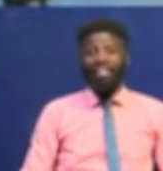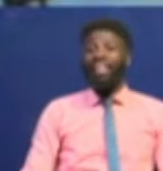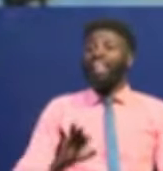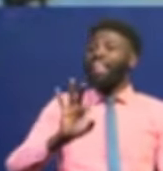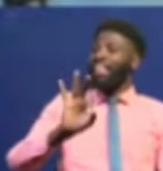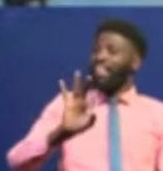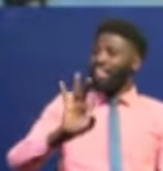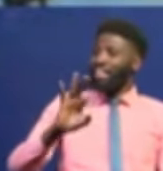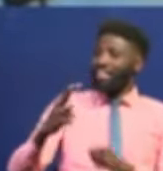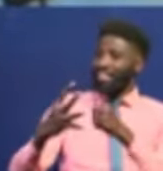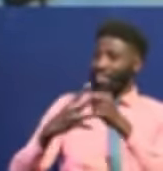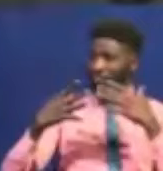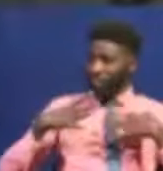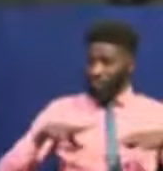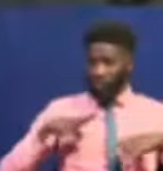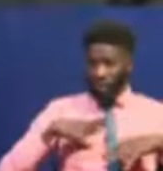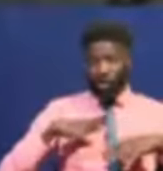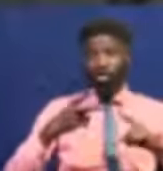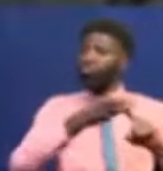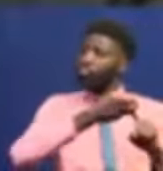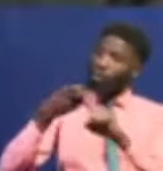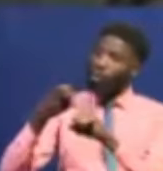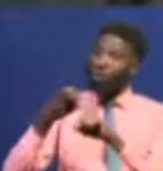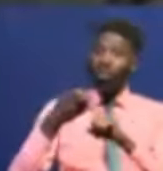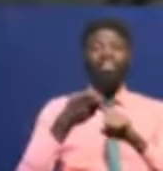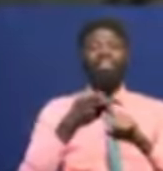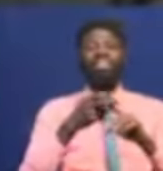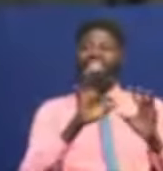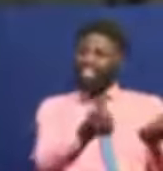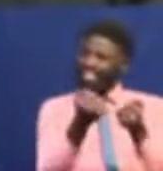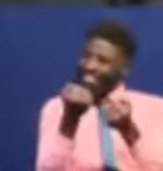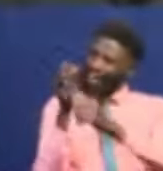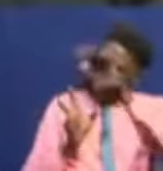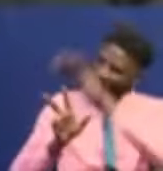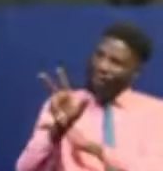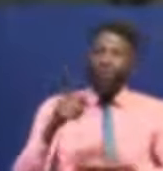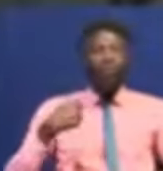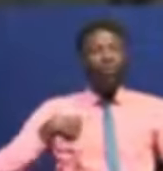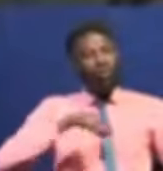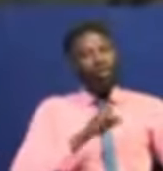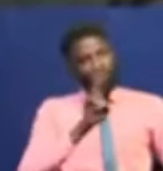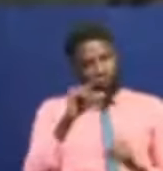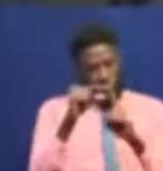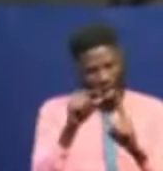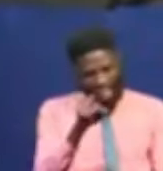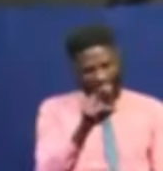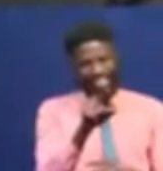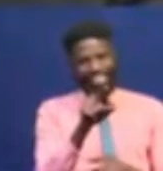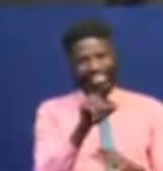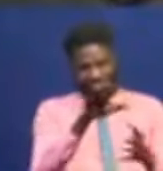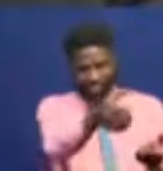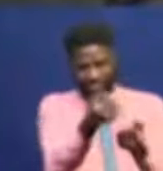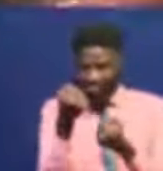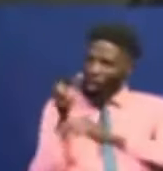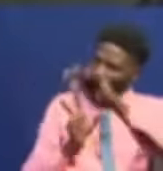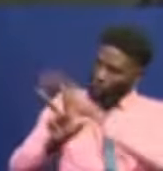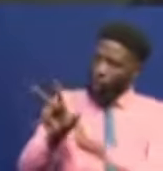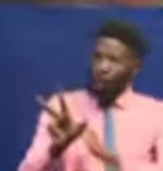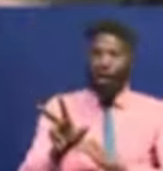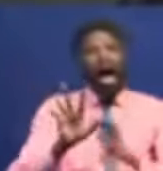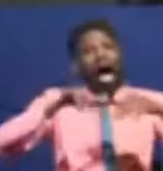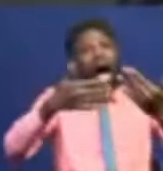people who have been abducted, and the abduction here, we're using it deliberately because of the manner in which the people have been arrested, like we've